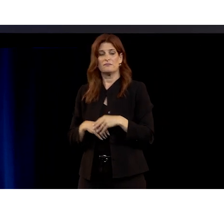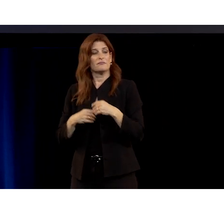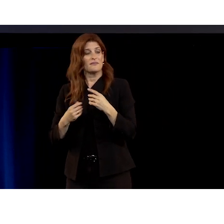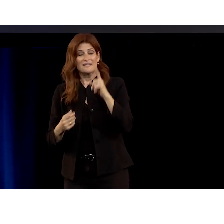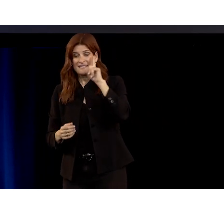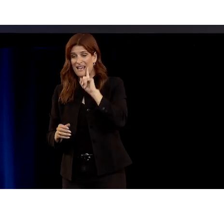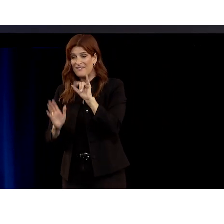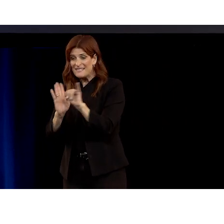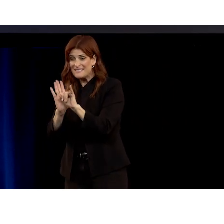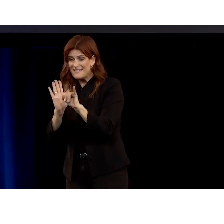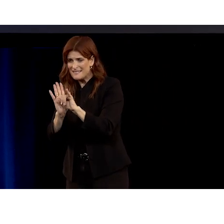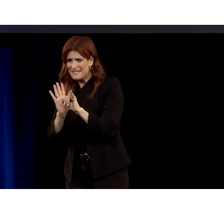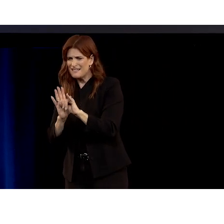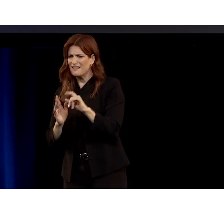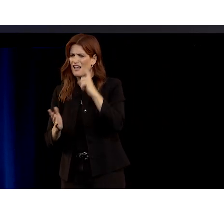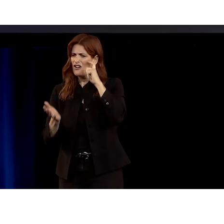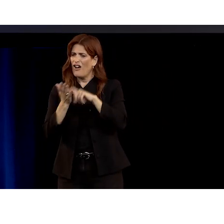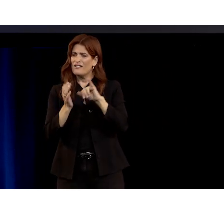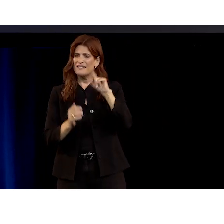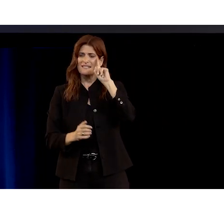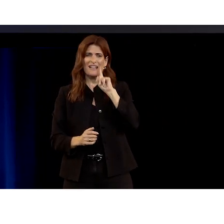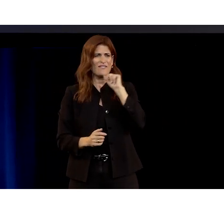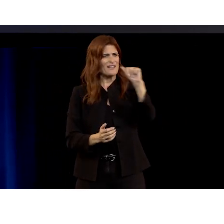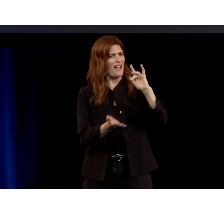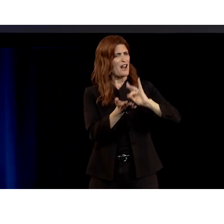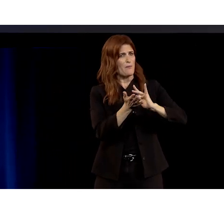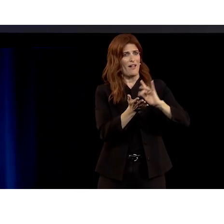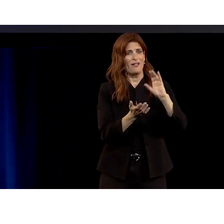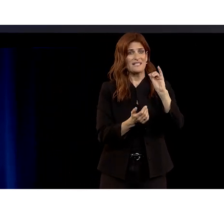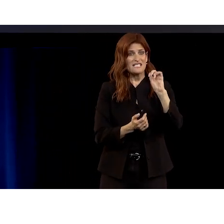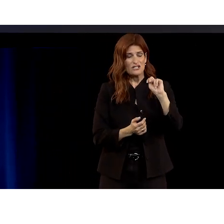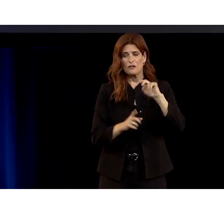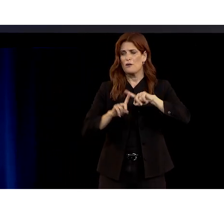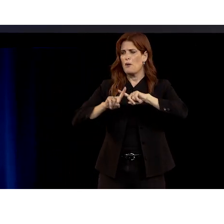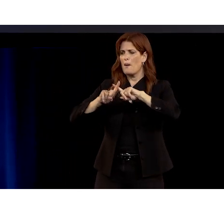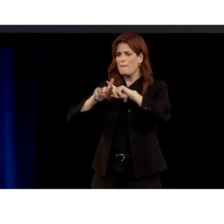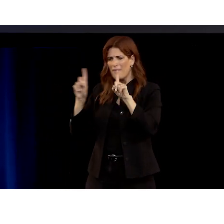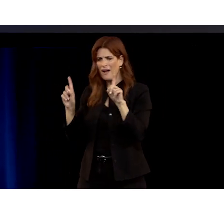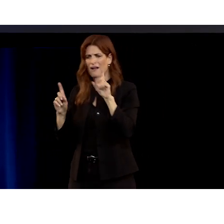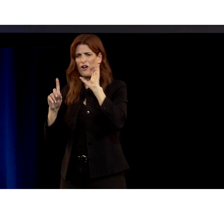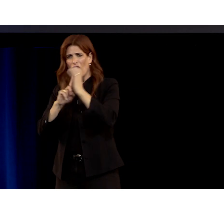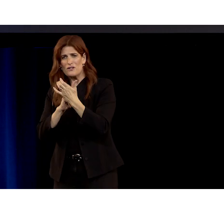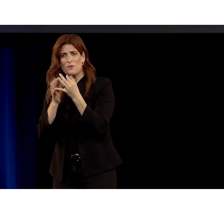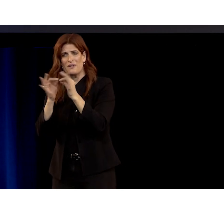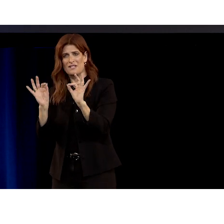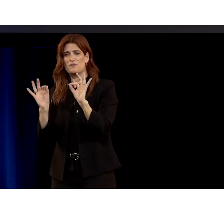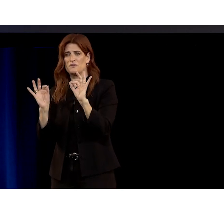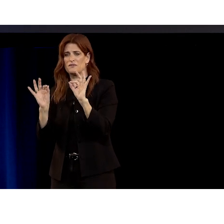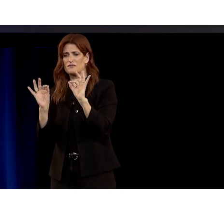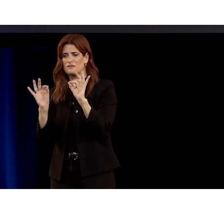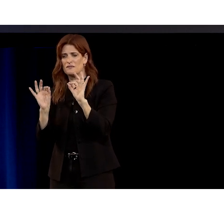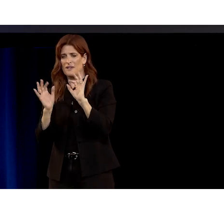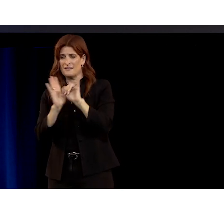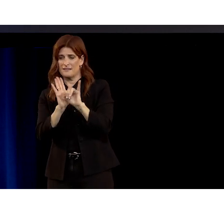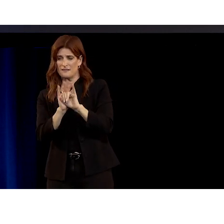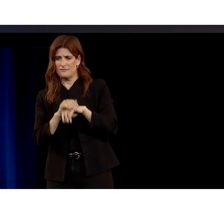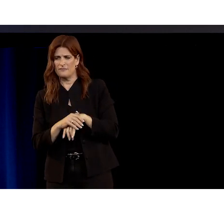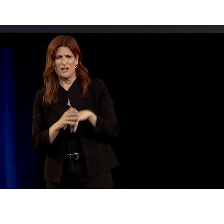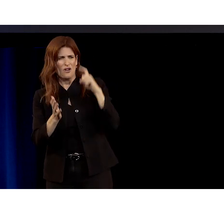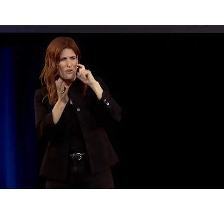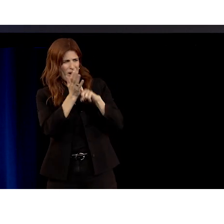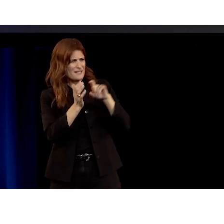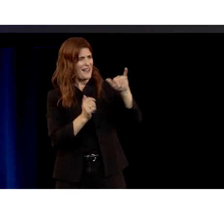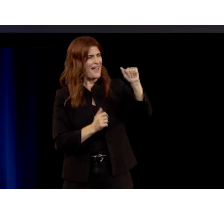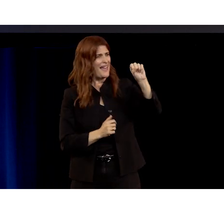are deaf, but because of bias. Gene therapy is a cutting-edge technology with the potential